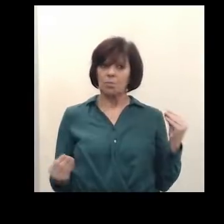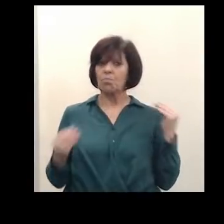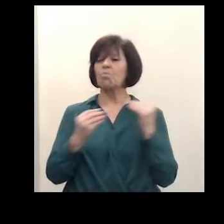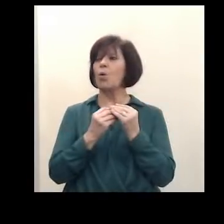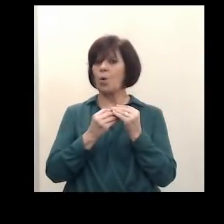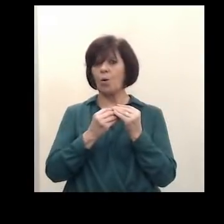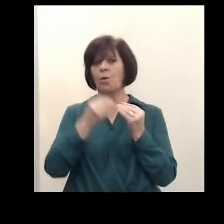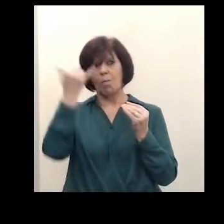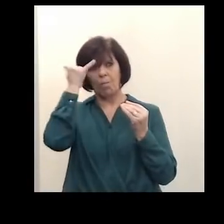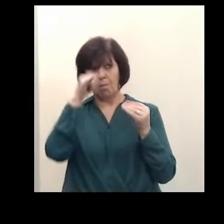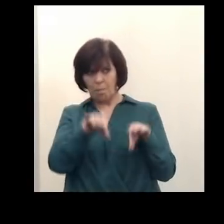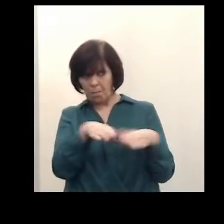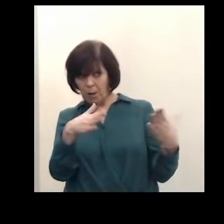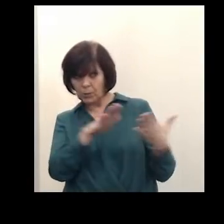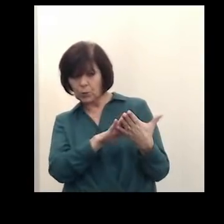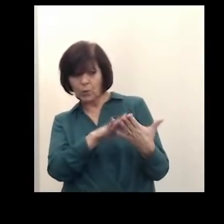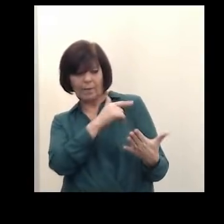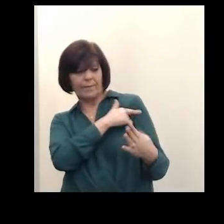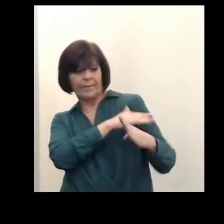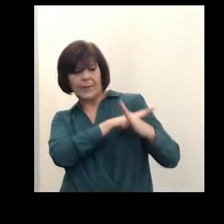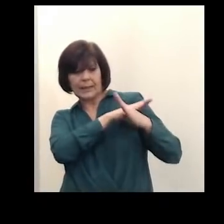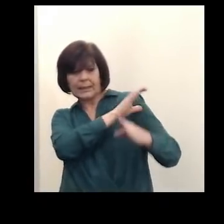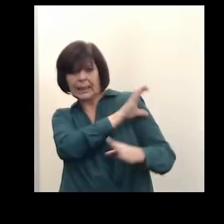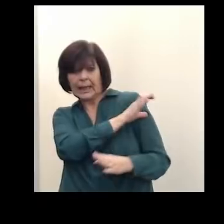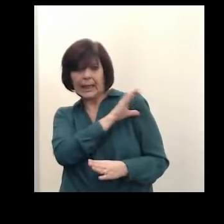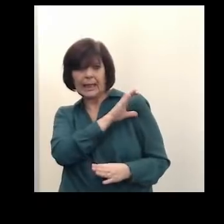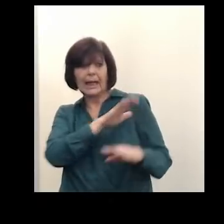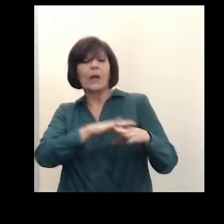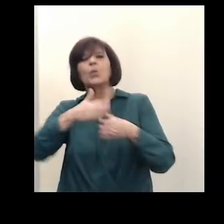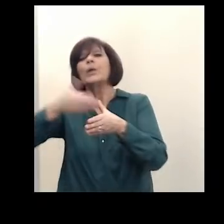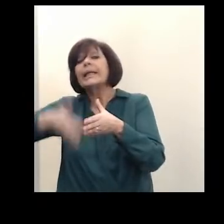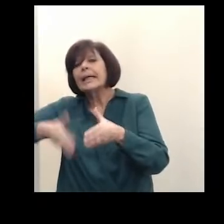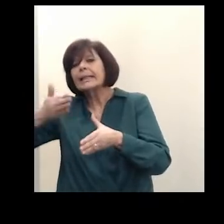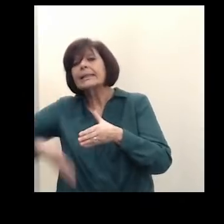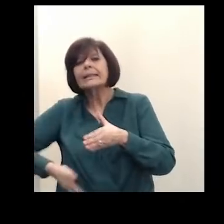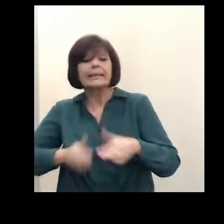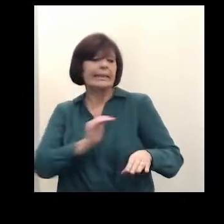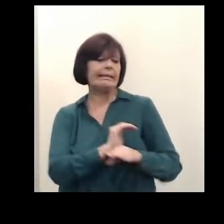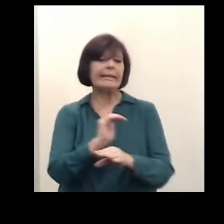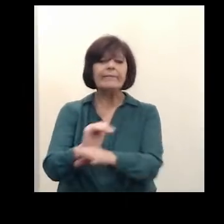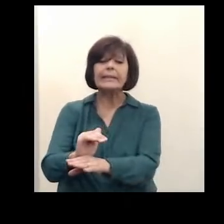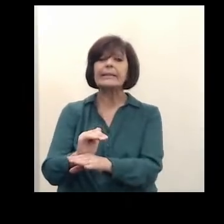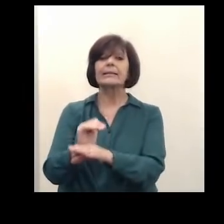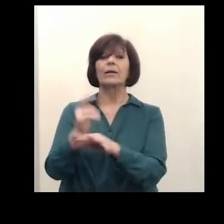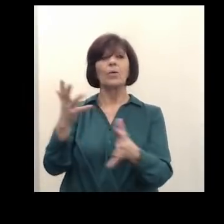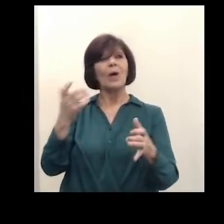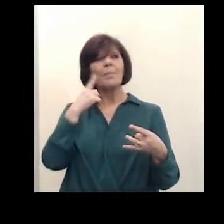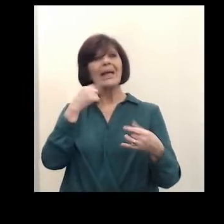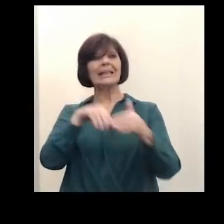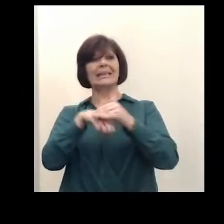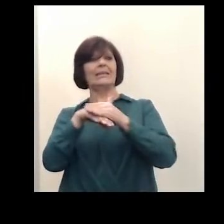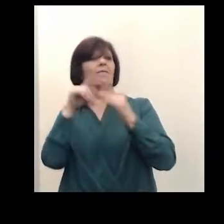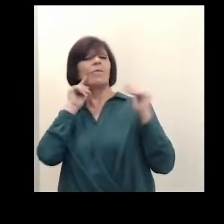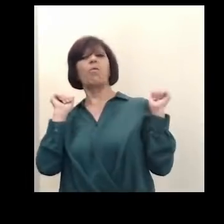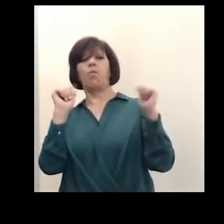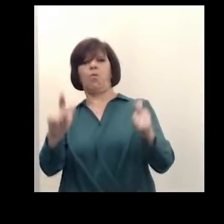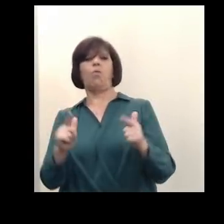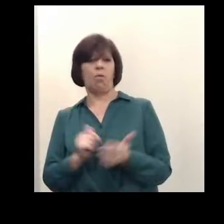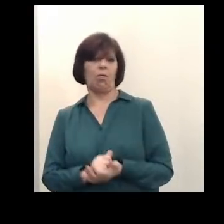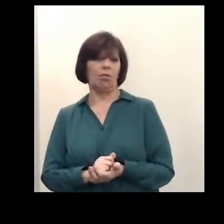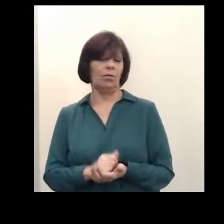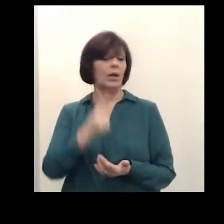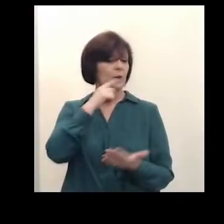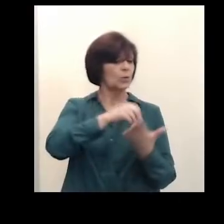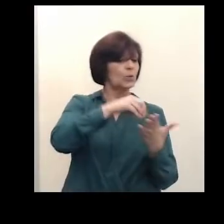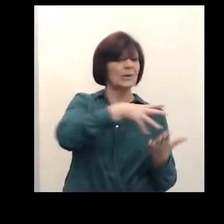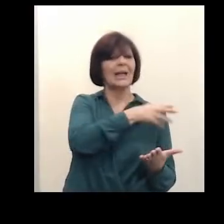Public Schools vaccine clinics on the weekends, in the evenings. We really want to make these accessible not only to the students, but also